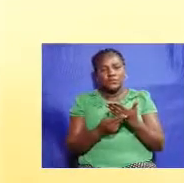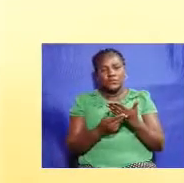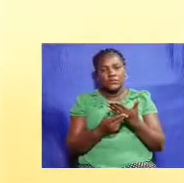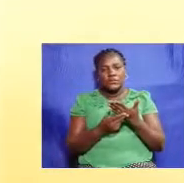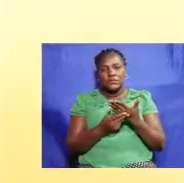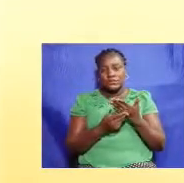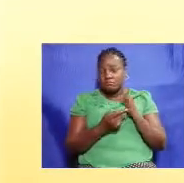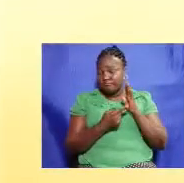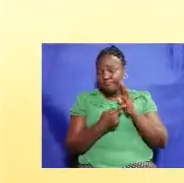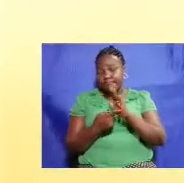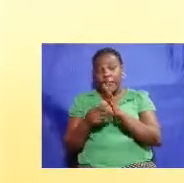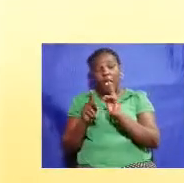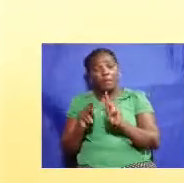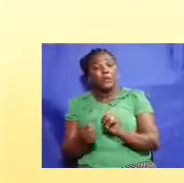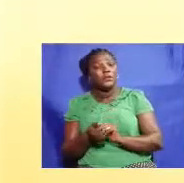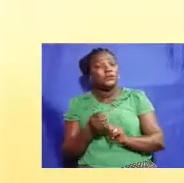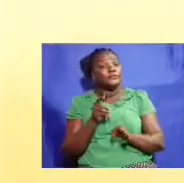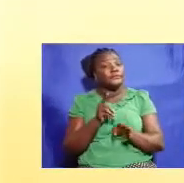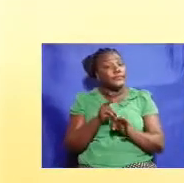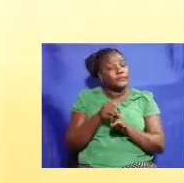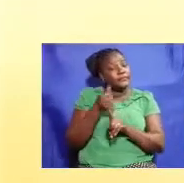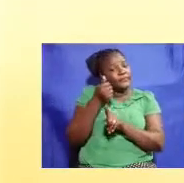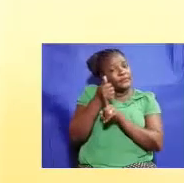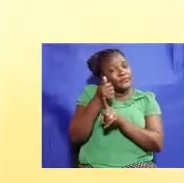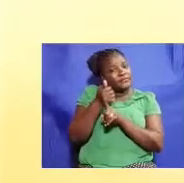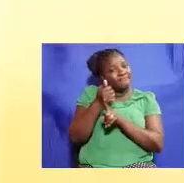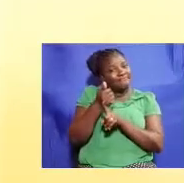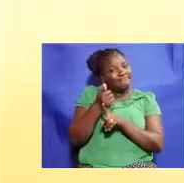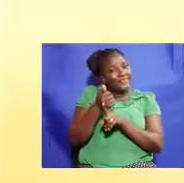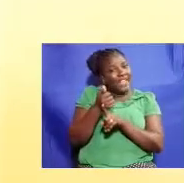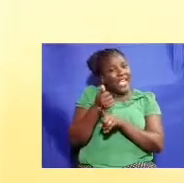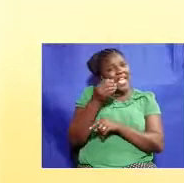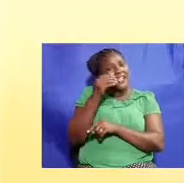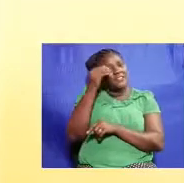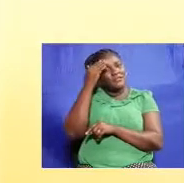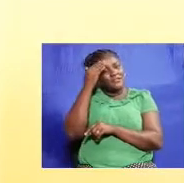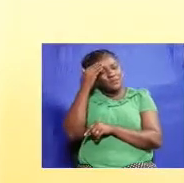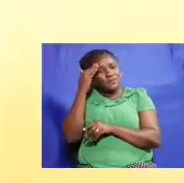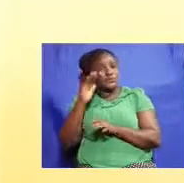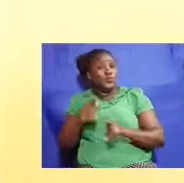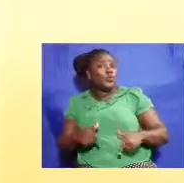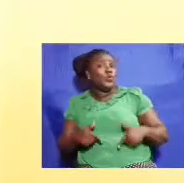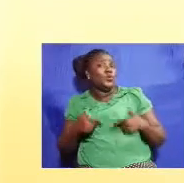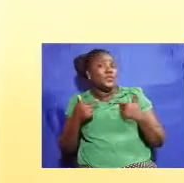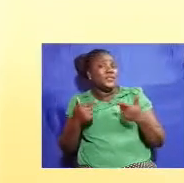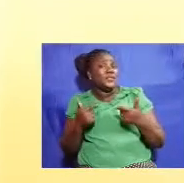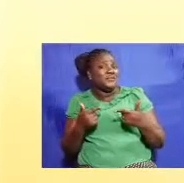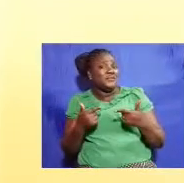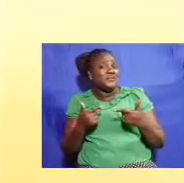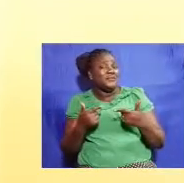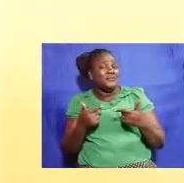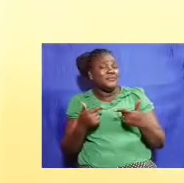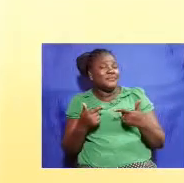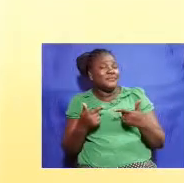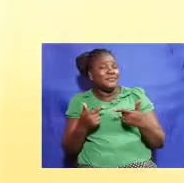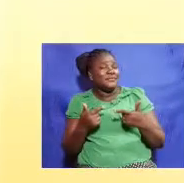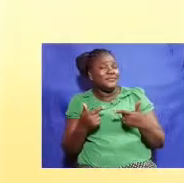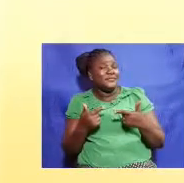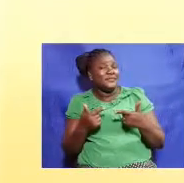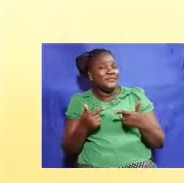It exposes you to persons with disabilities themselves, and you get to know their lives at first